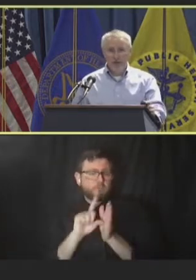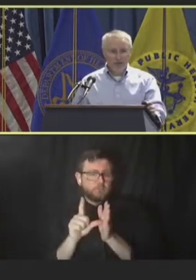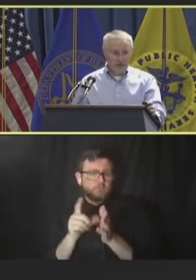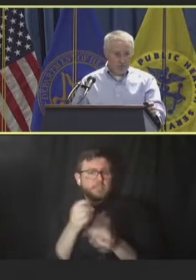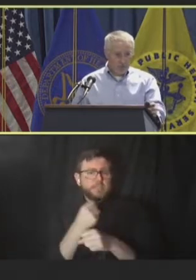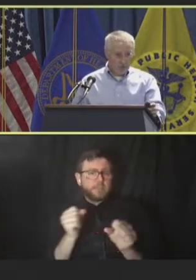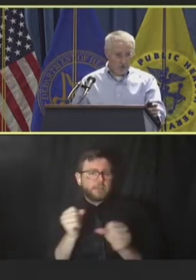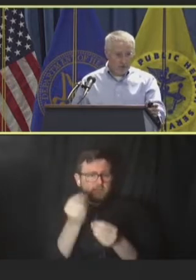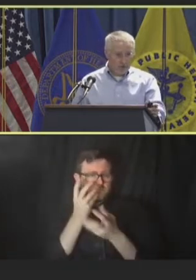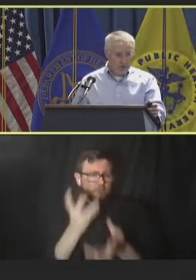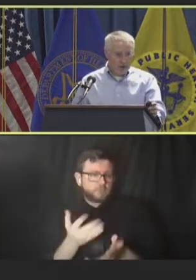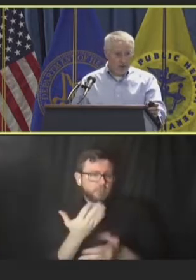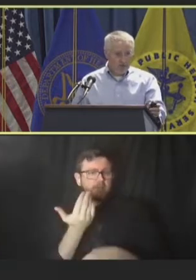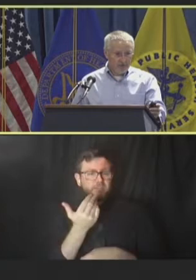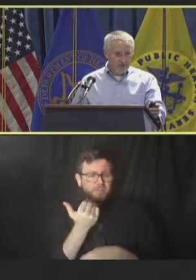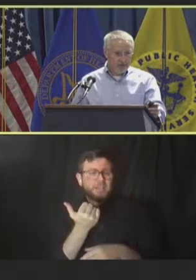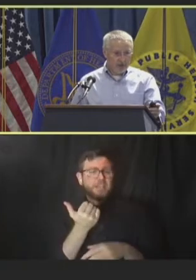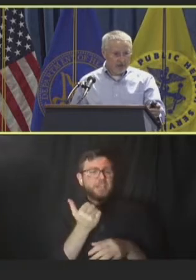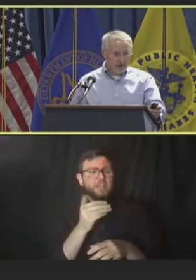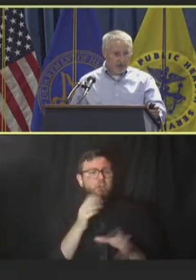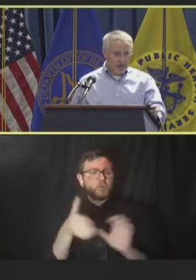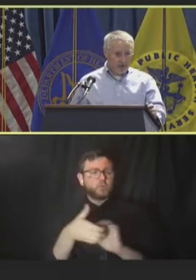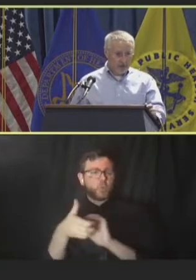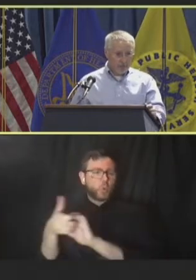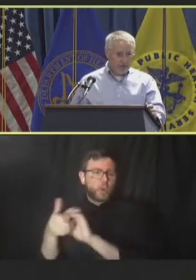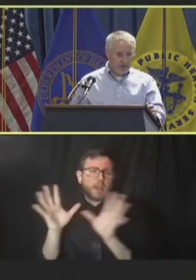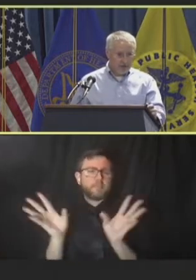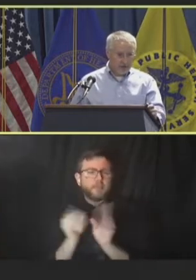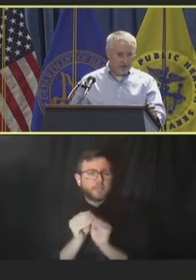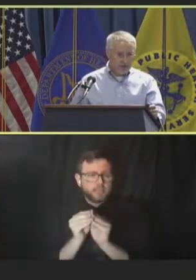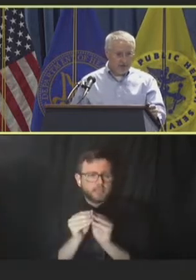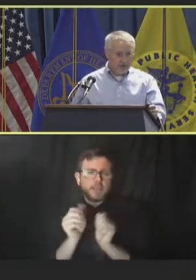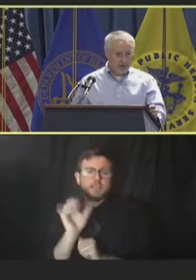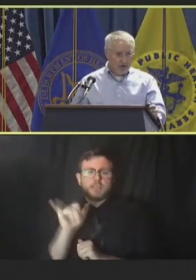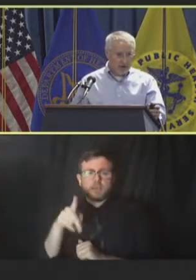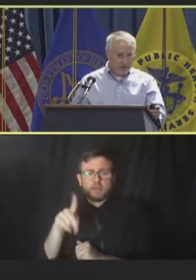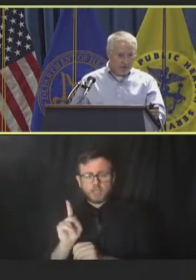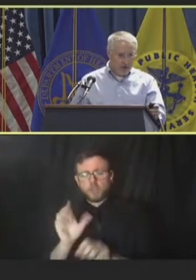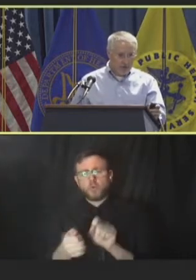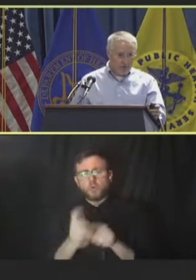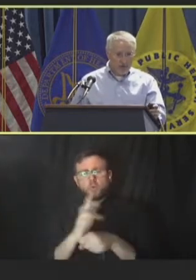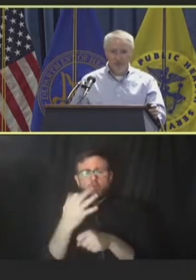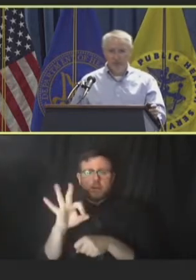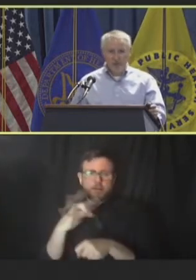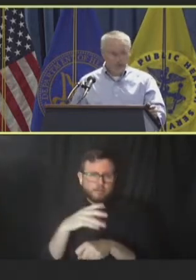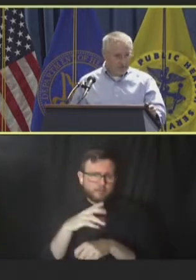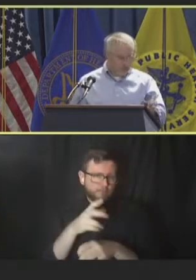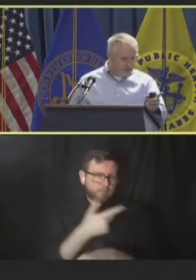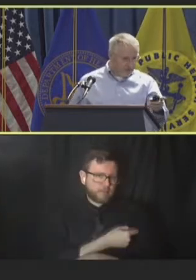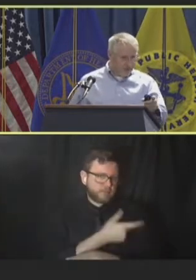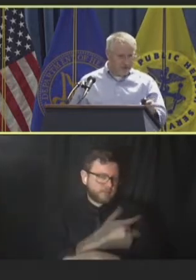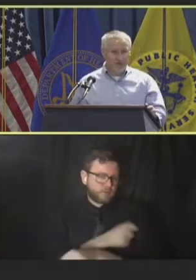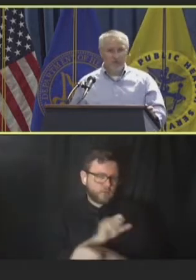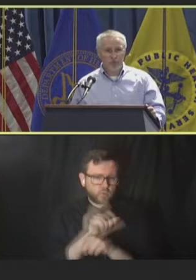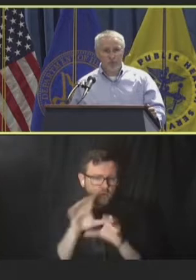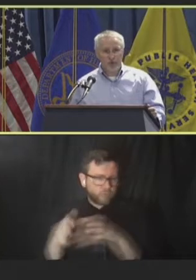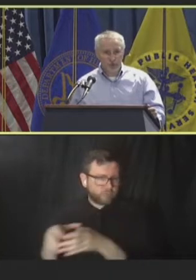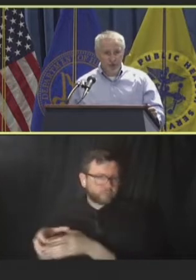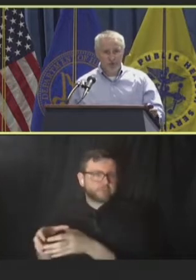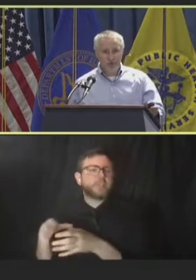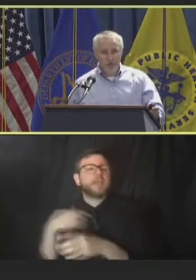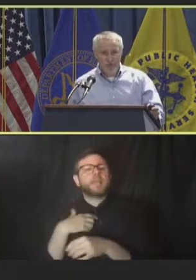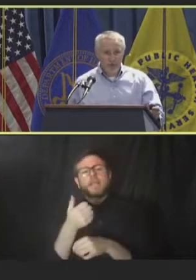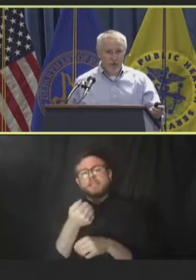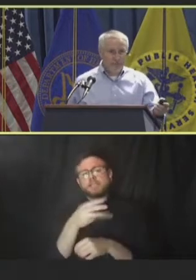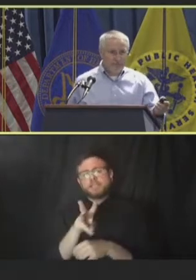COVID-19 vaccine work group and 16 ACIP meeting presentations with VAST assessments. I should say this is through June,